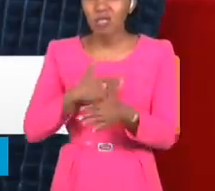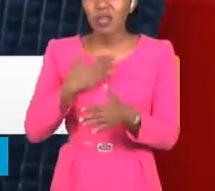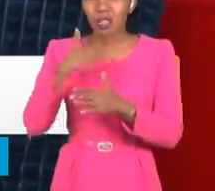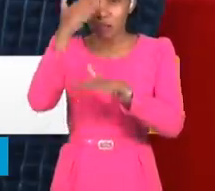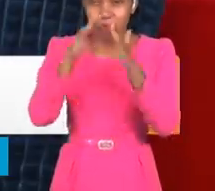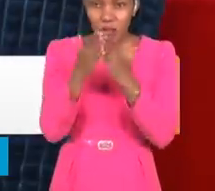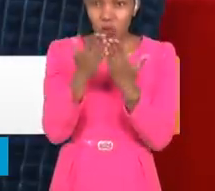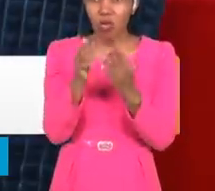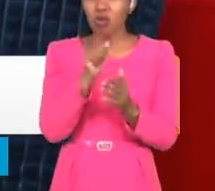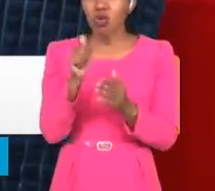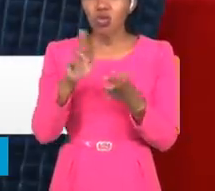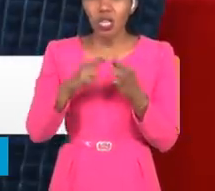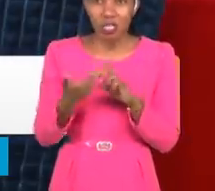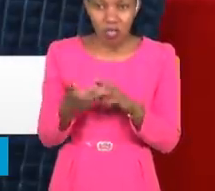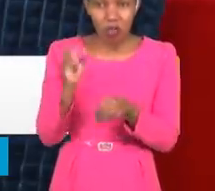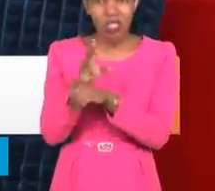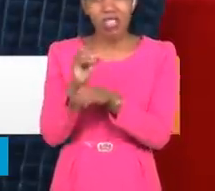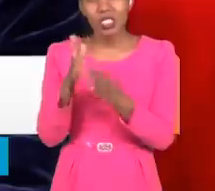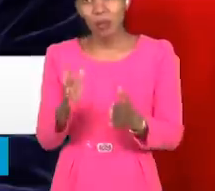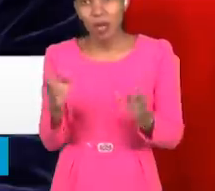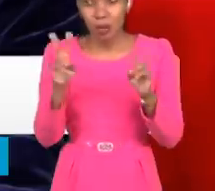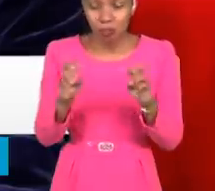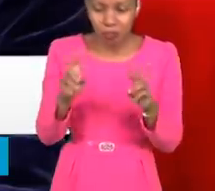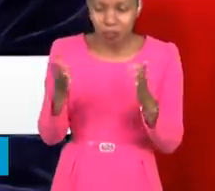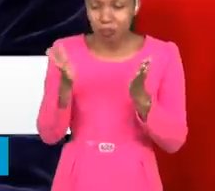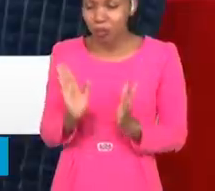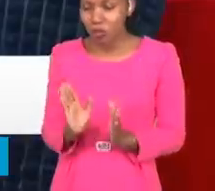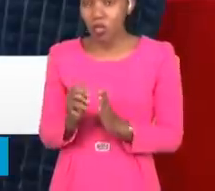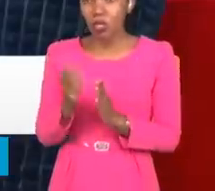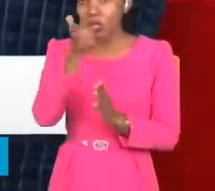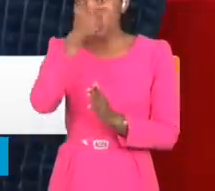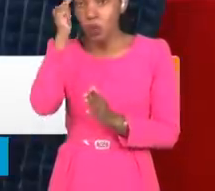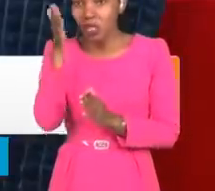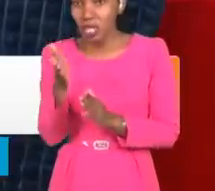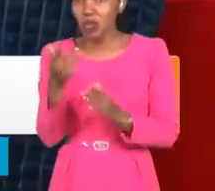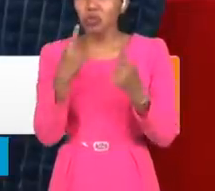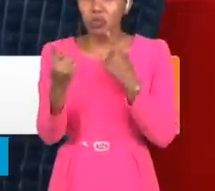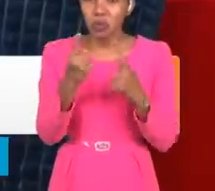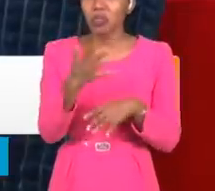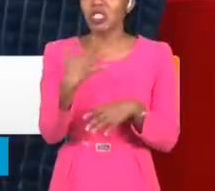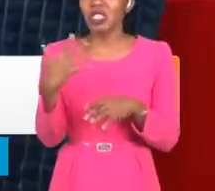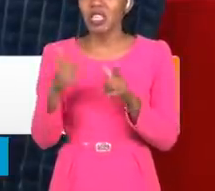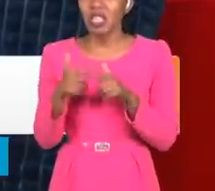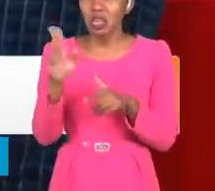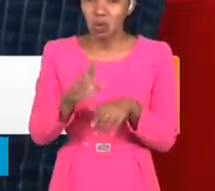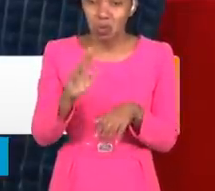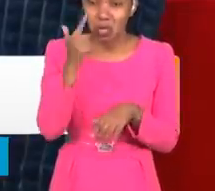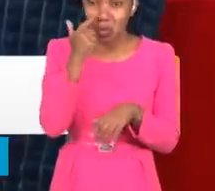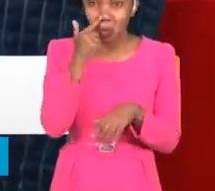Facebook is not a relationship counselor. Look for a person. Kwa sababu pale utaambiwa vitu, yeah. you'll go and use them at